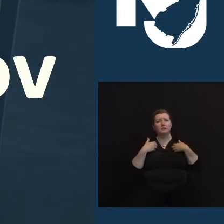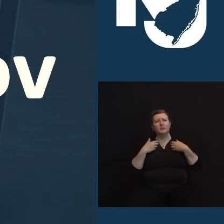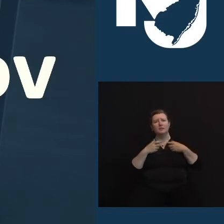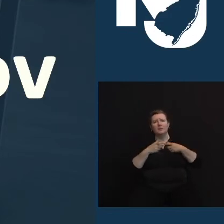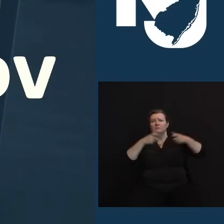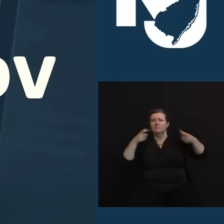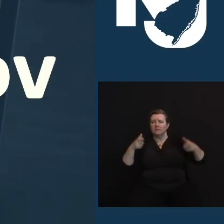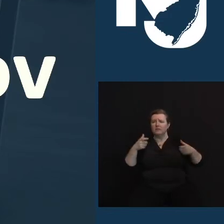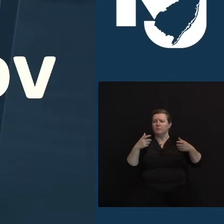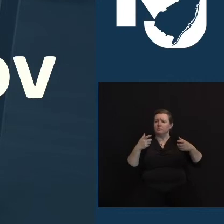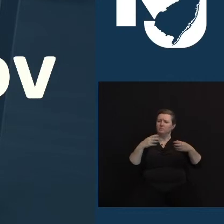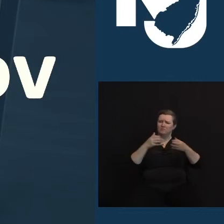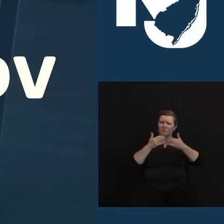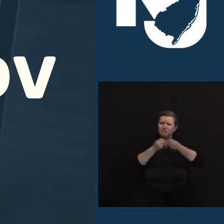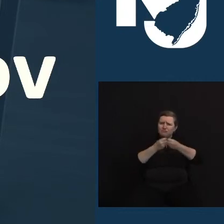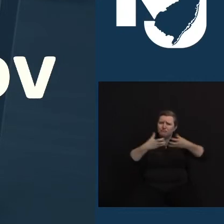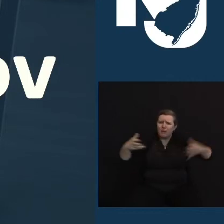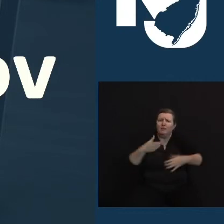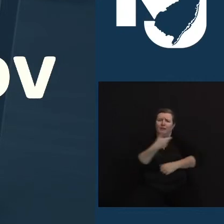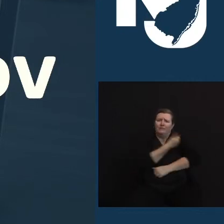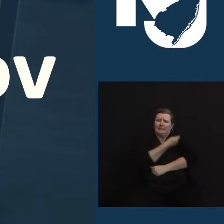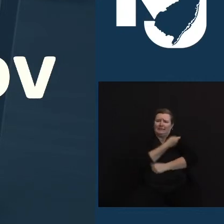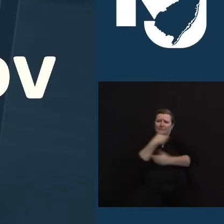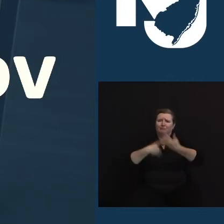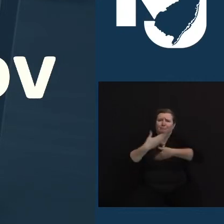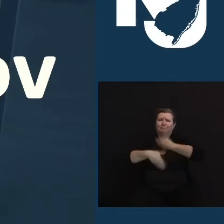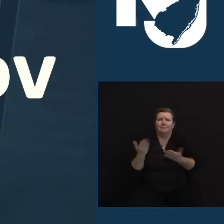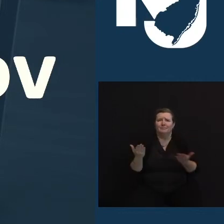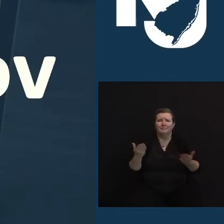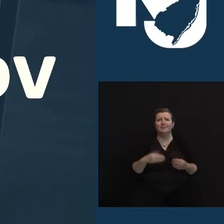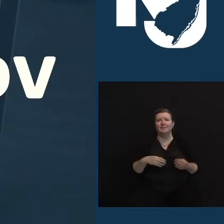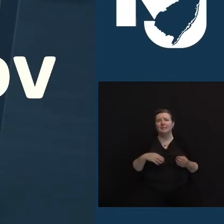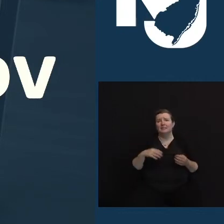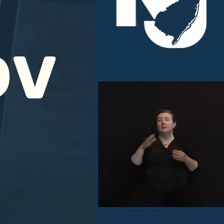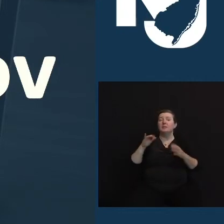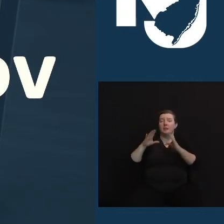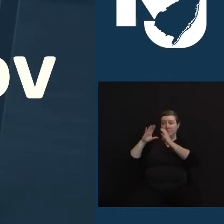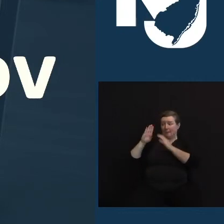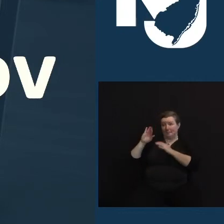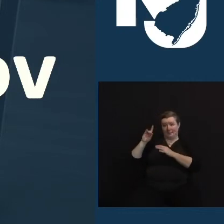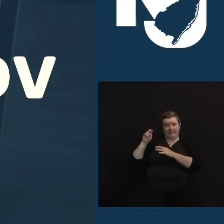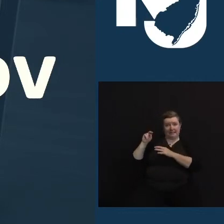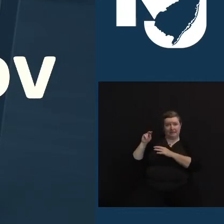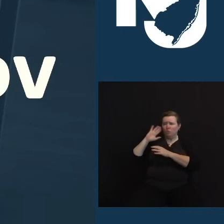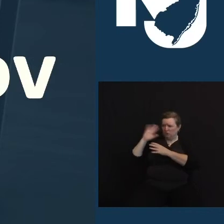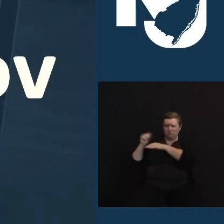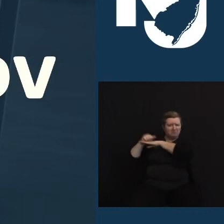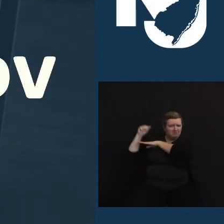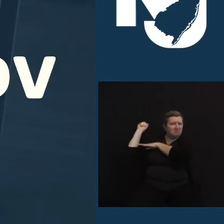add to that what the incoming Biden administration has signaled about vaccines, and